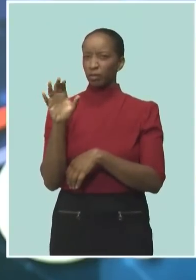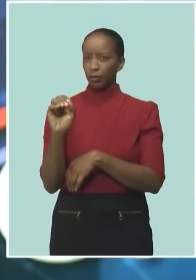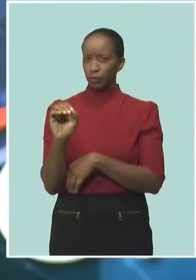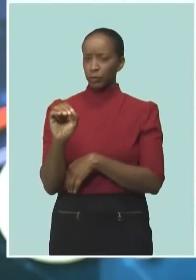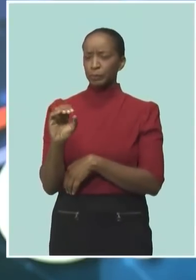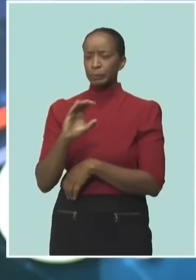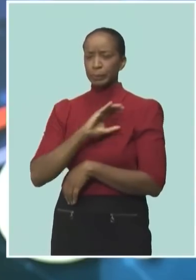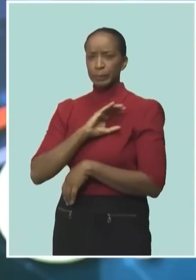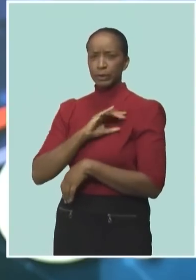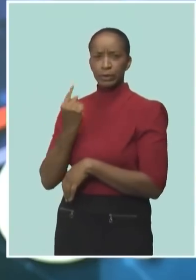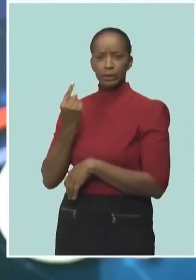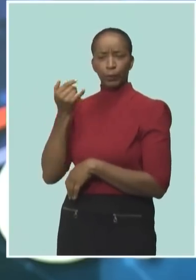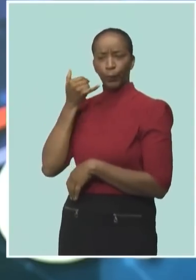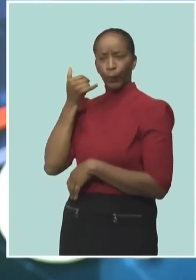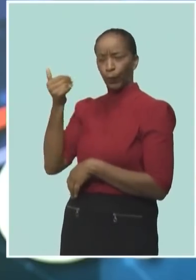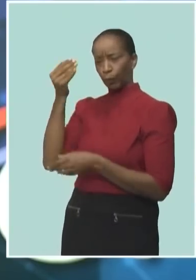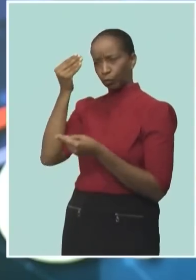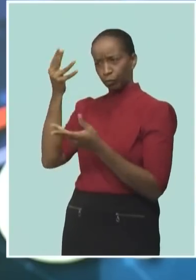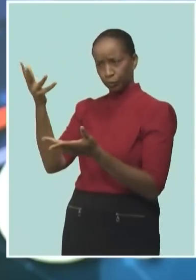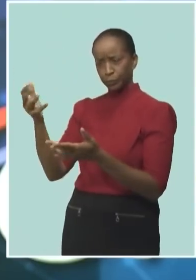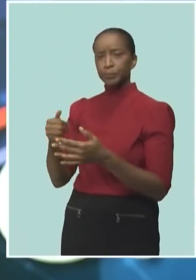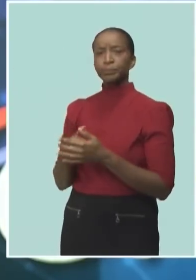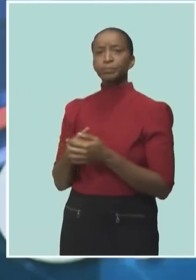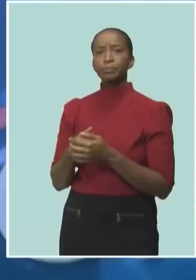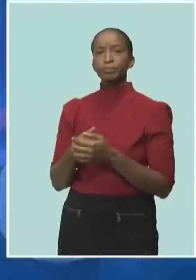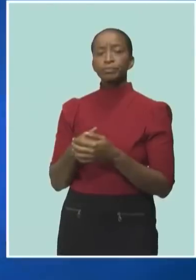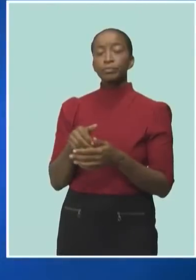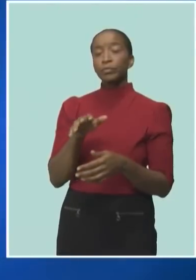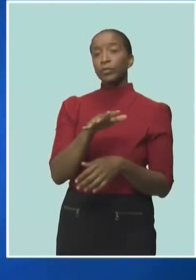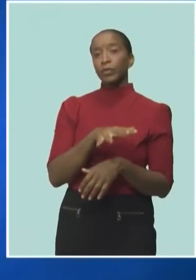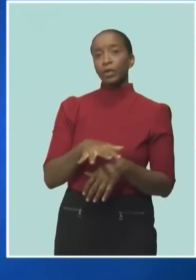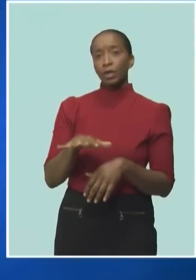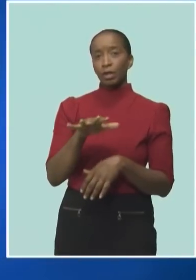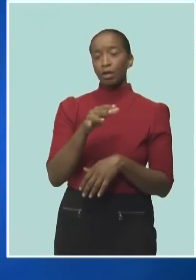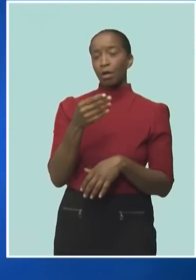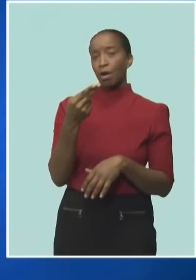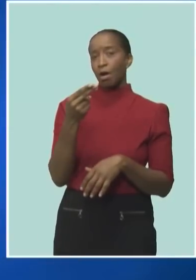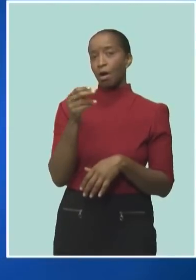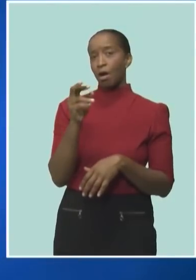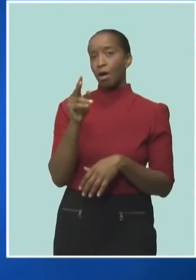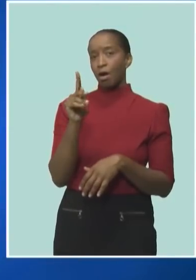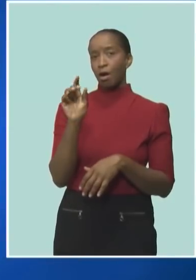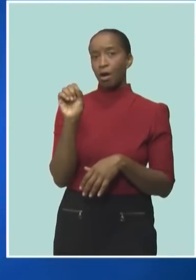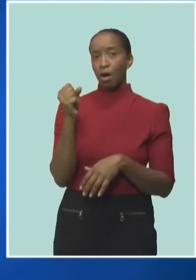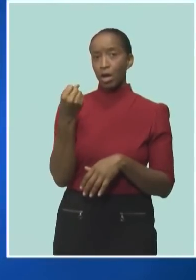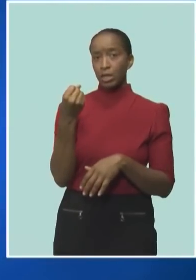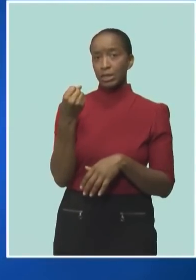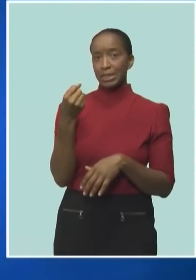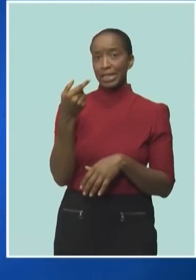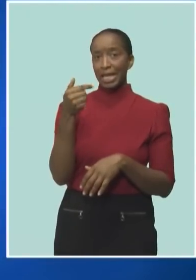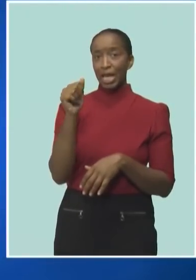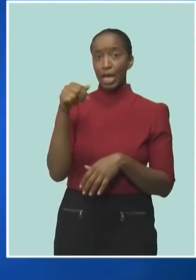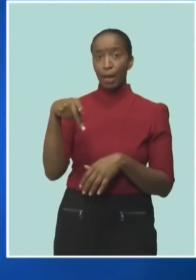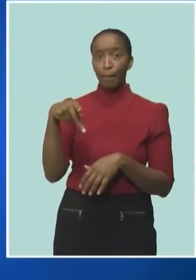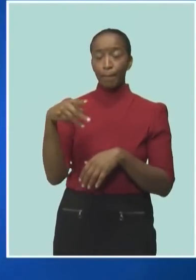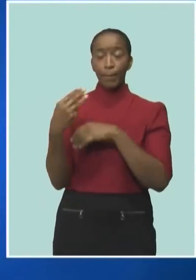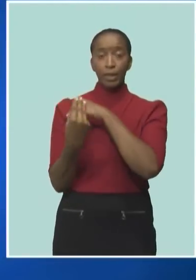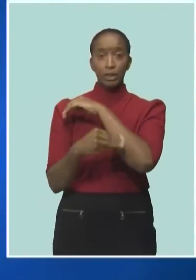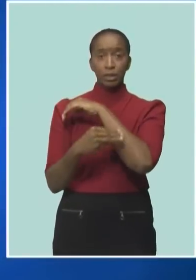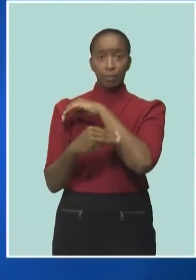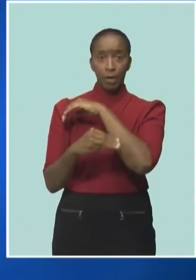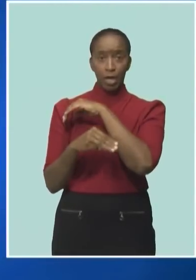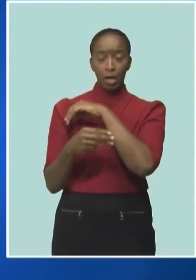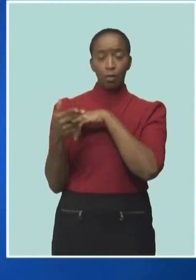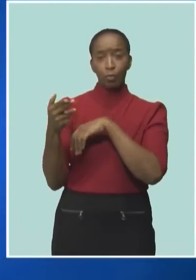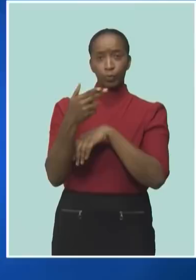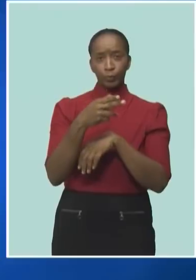center to report that there was a shooting incident at 4th Avenue, Harts Gap, St. Michael. This surveillance video obtained